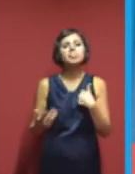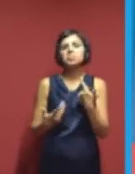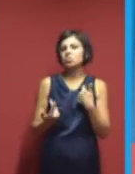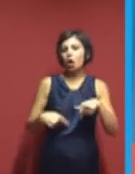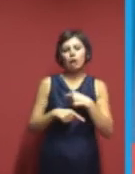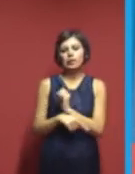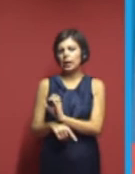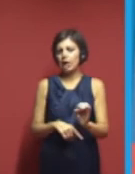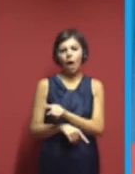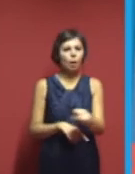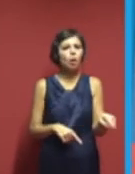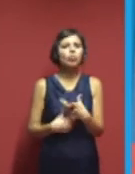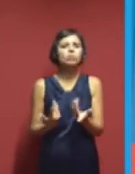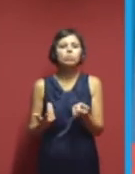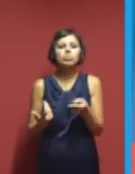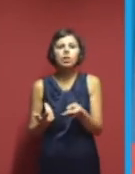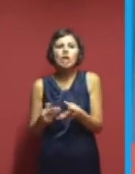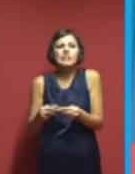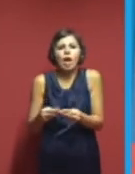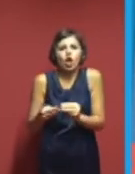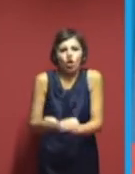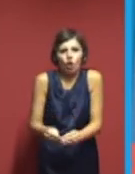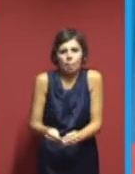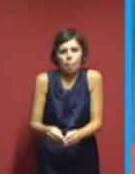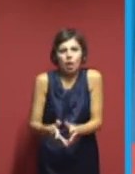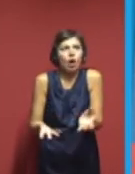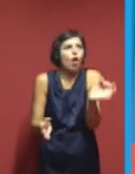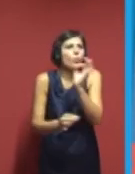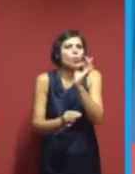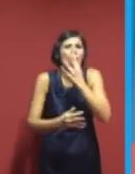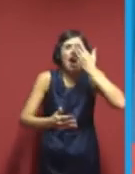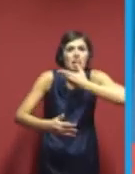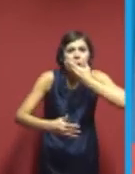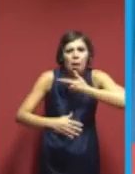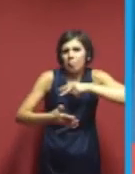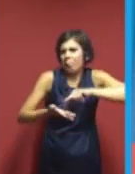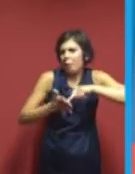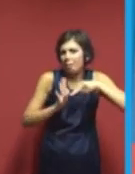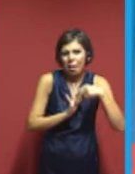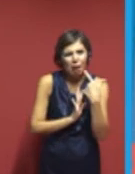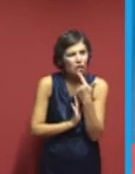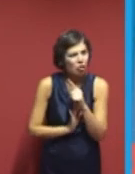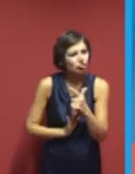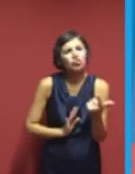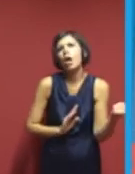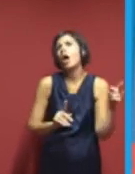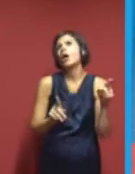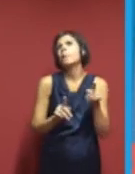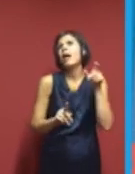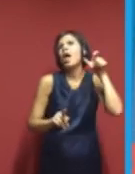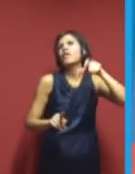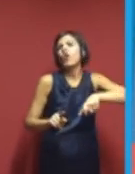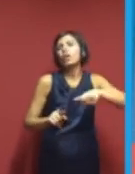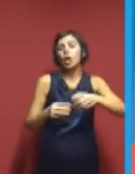and we choose to celebrate the fact that they're making, not just taking home some shiny object that they've made. It's also interest-driven,